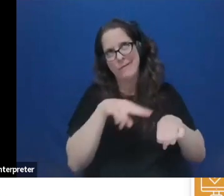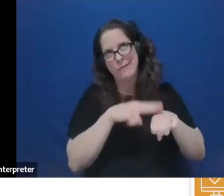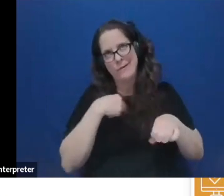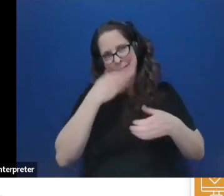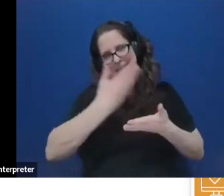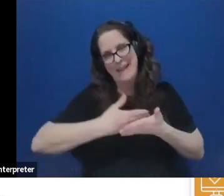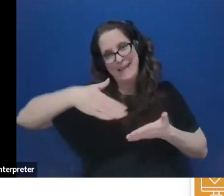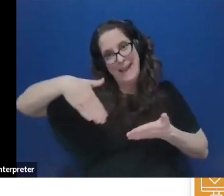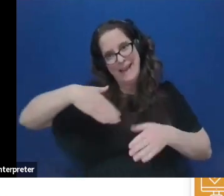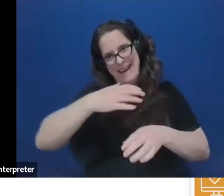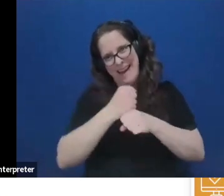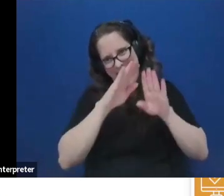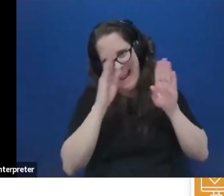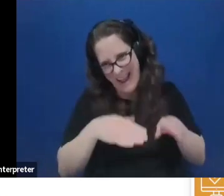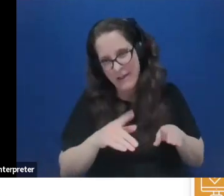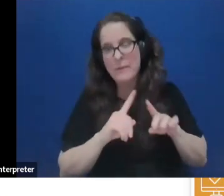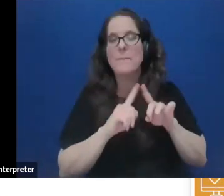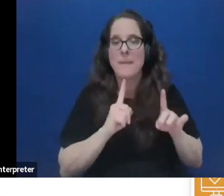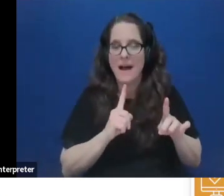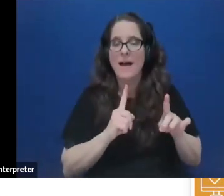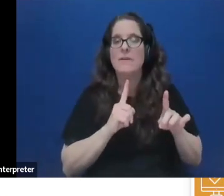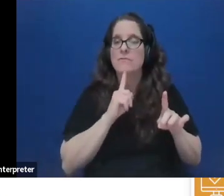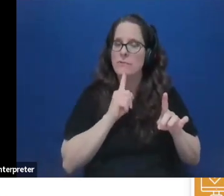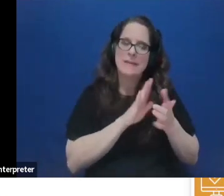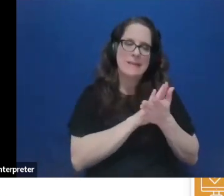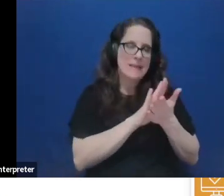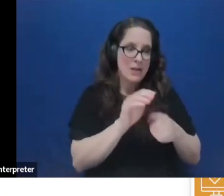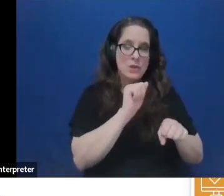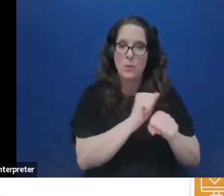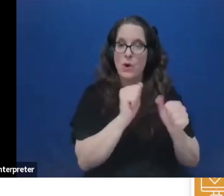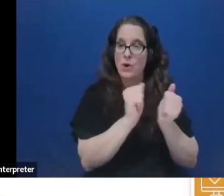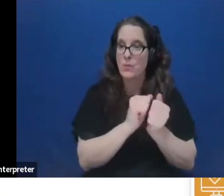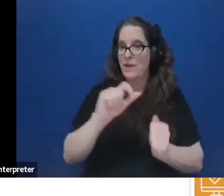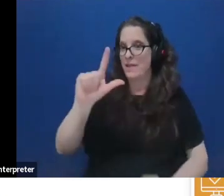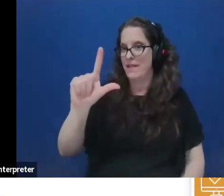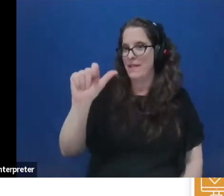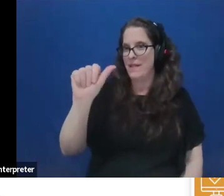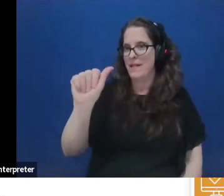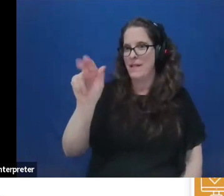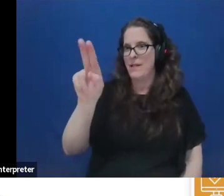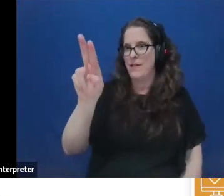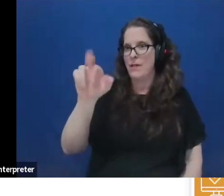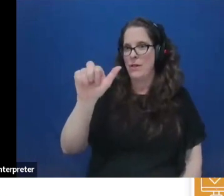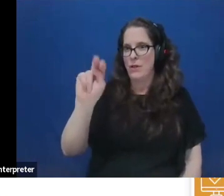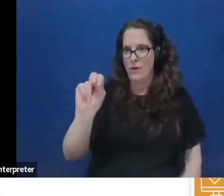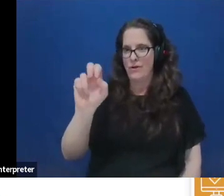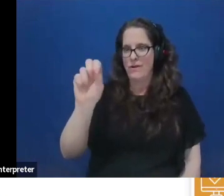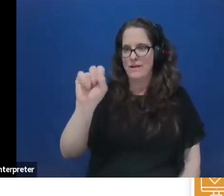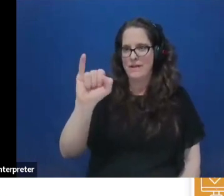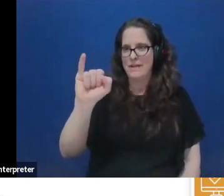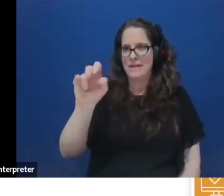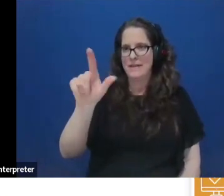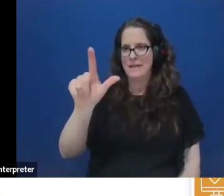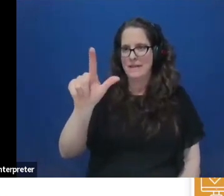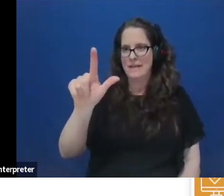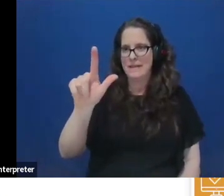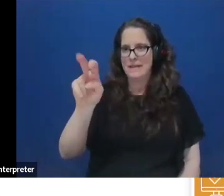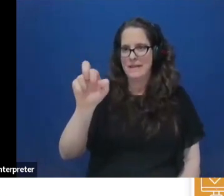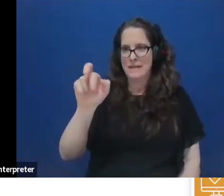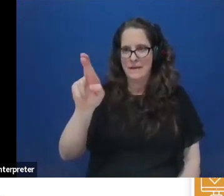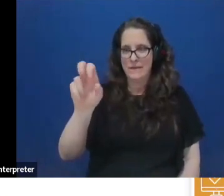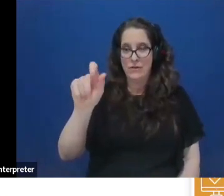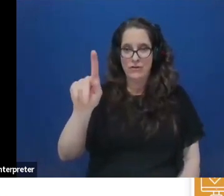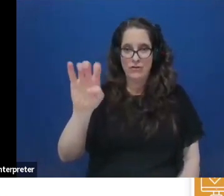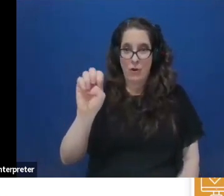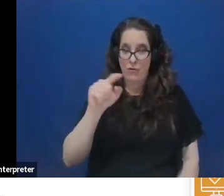but it was lovely to work with Lauren Silverstone, so she's wonderful. But I'm just a little confused.